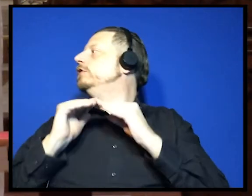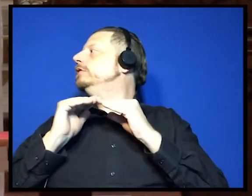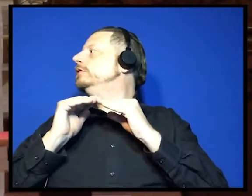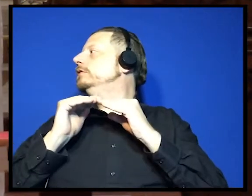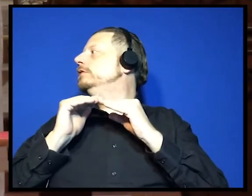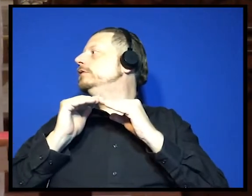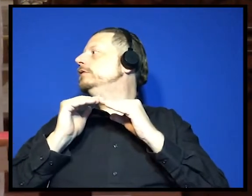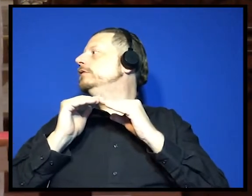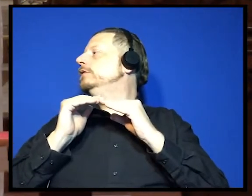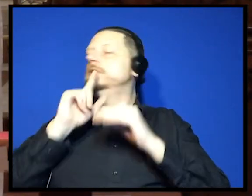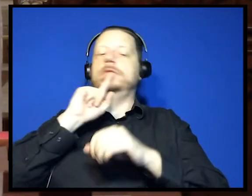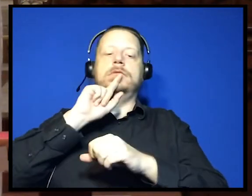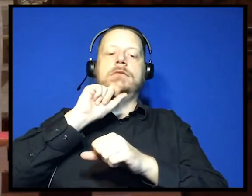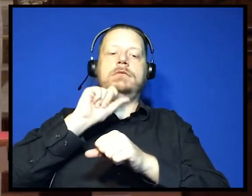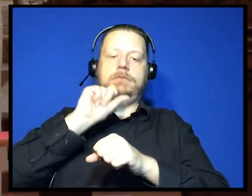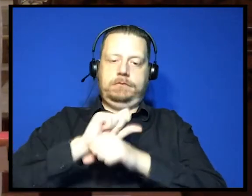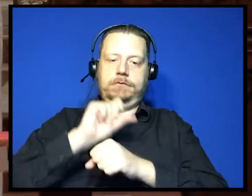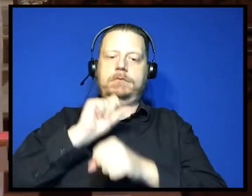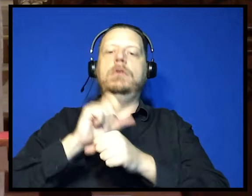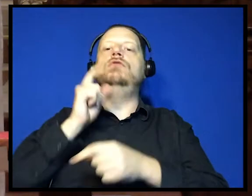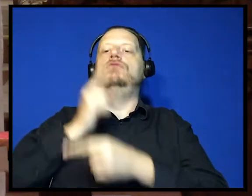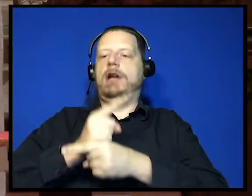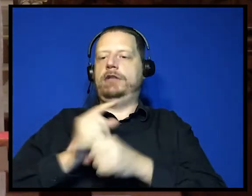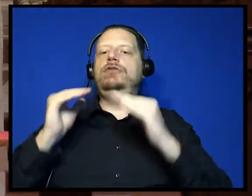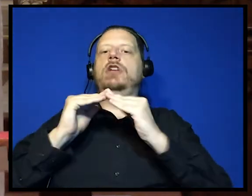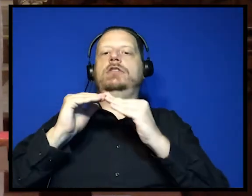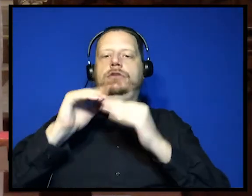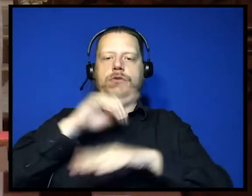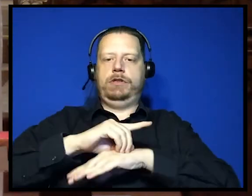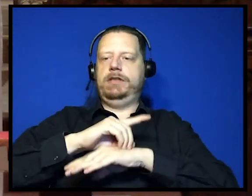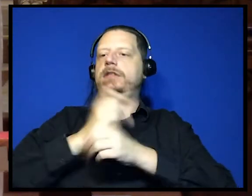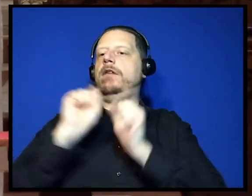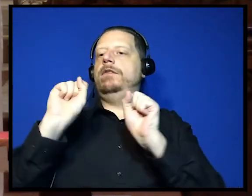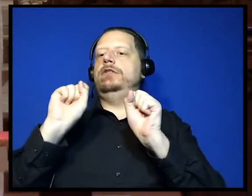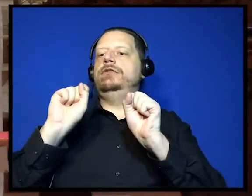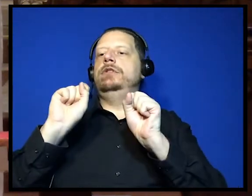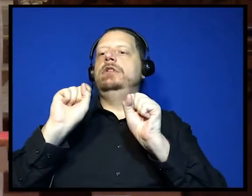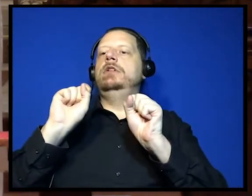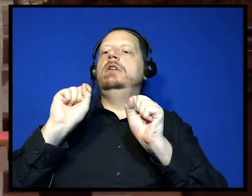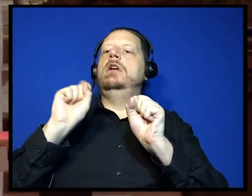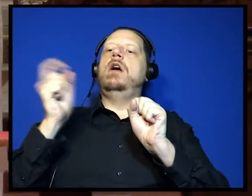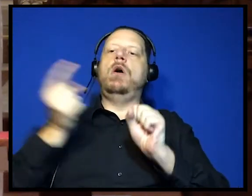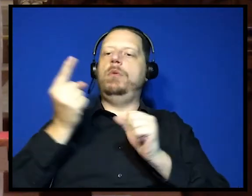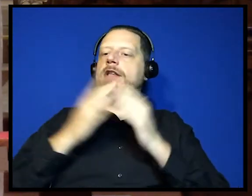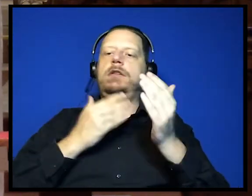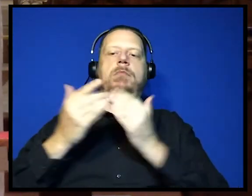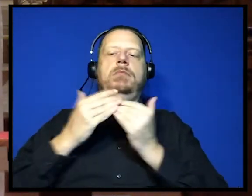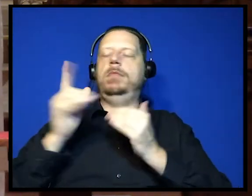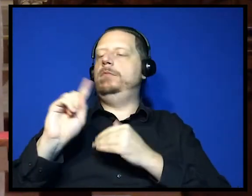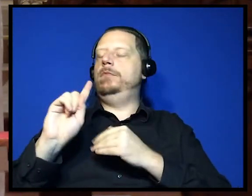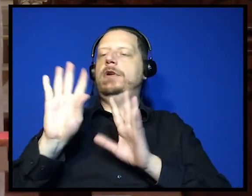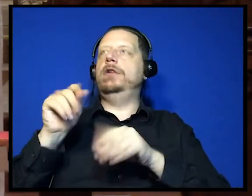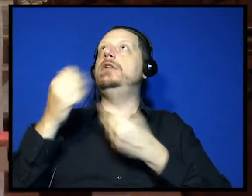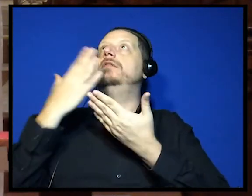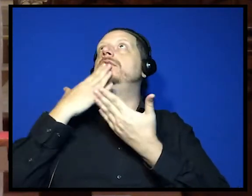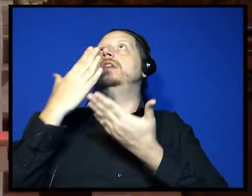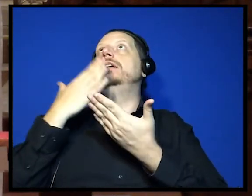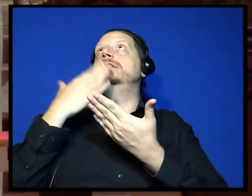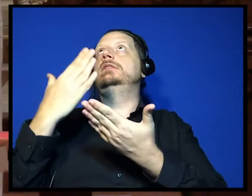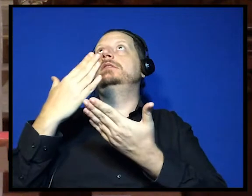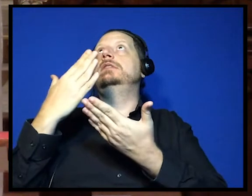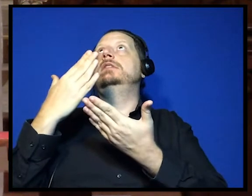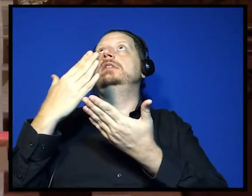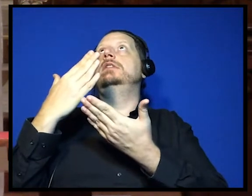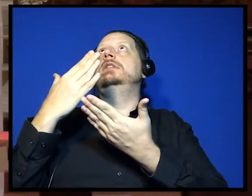and just. It is truly right and just, our duty and our salvation, always and everywhere to give